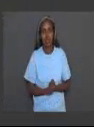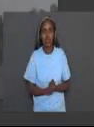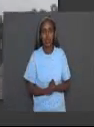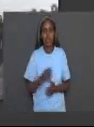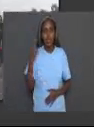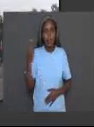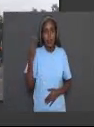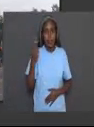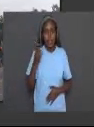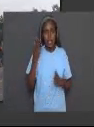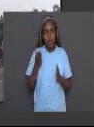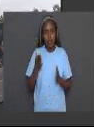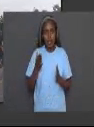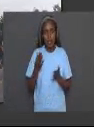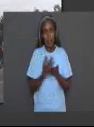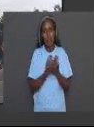Consumer finance companies,